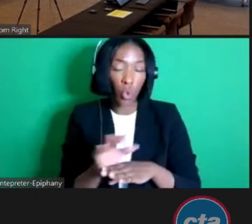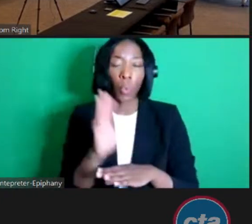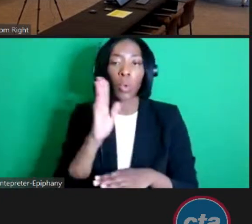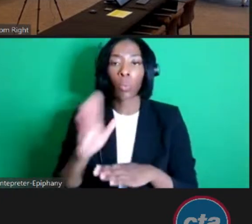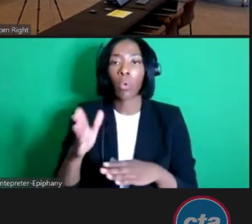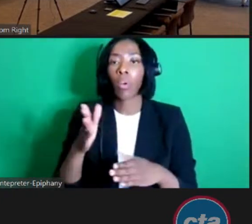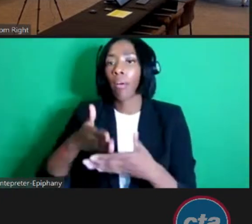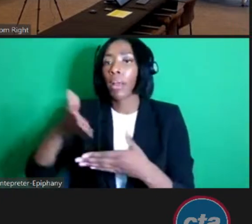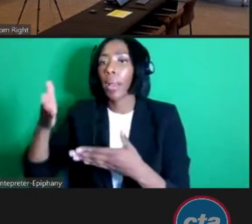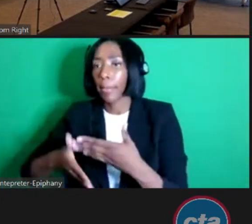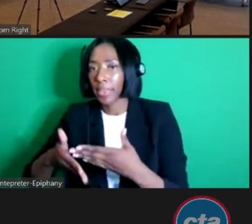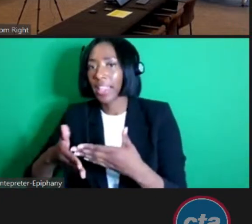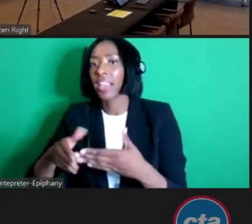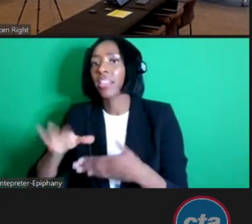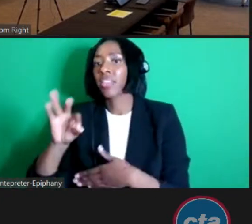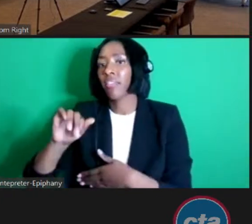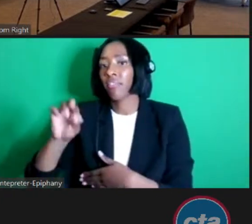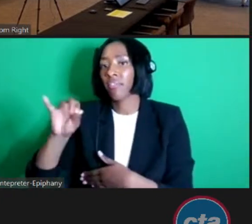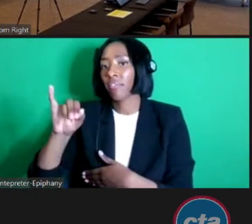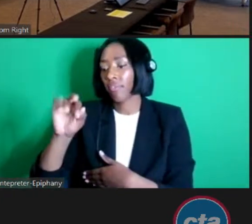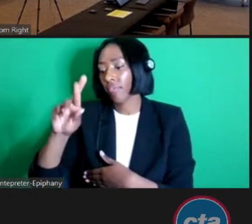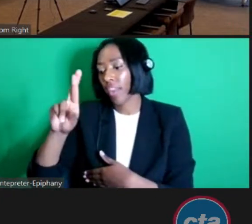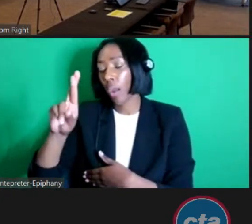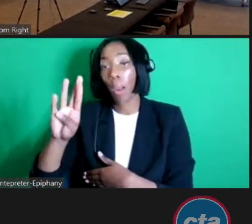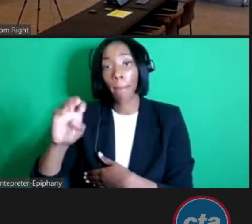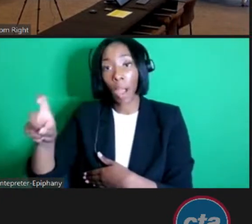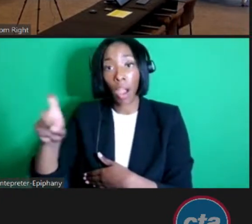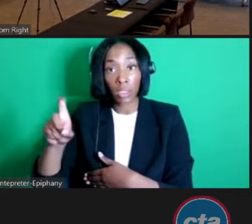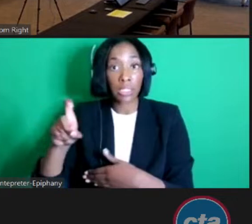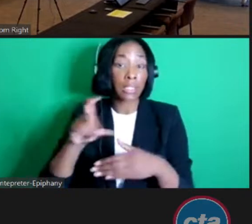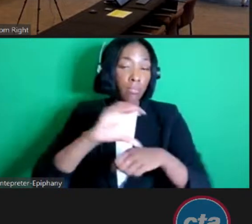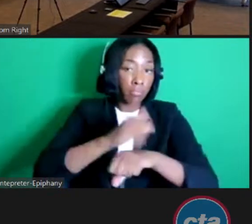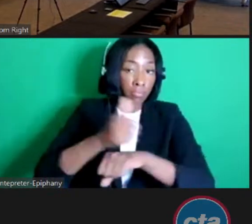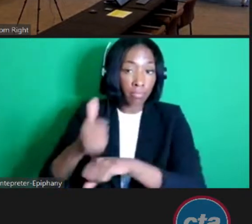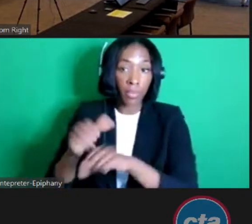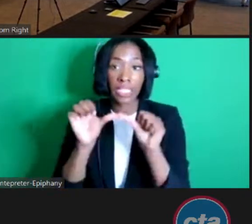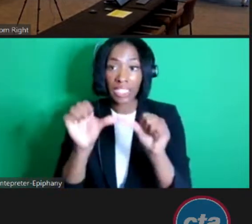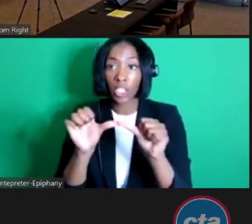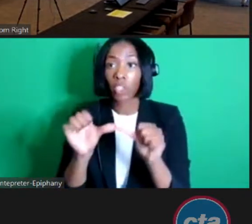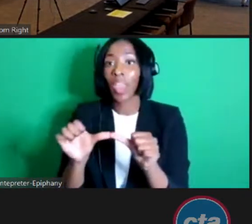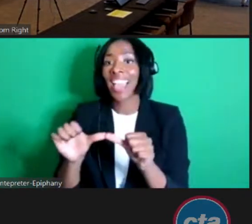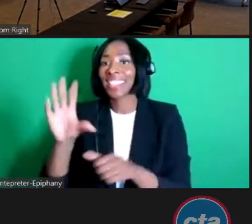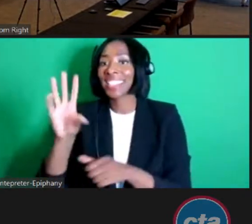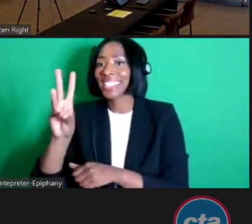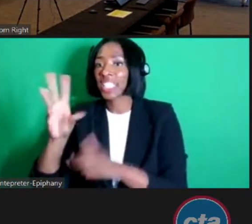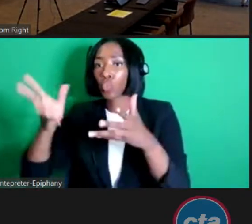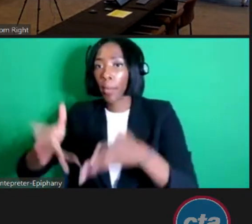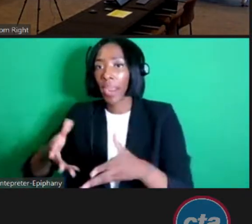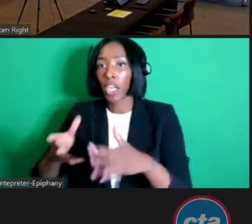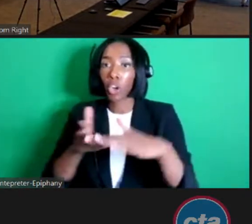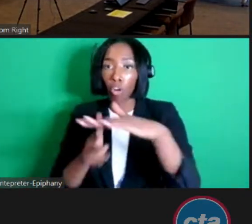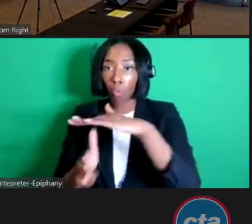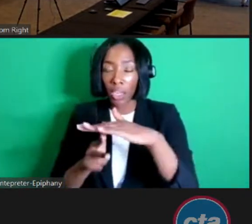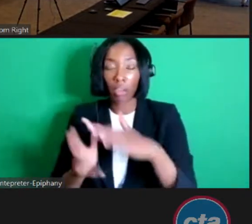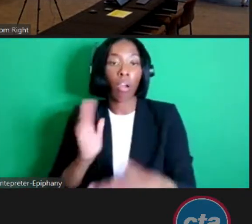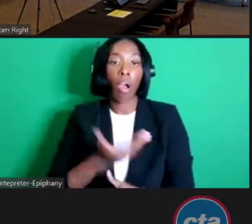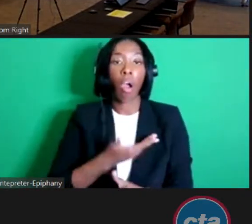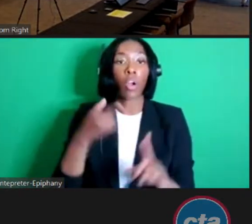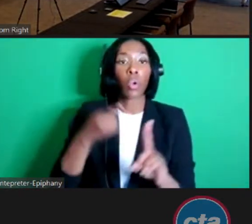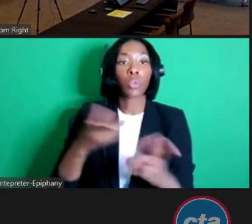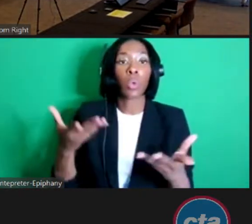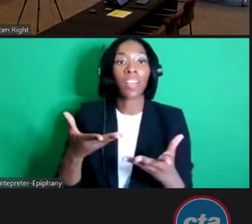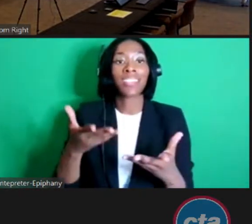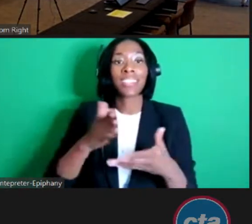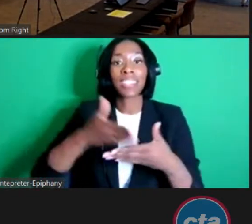box installations. We will then proceed to continue installations at each of the 6 remaining garages. Our goal is to complete the fare